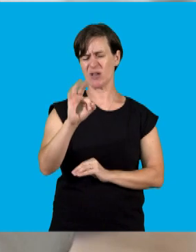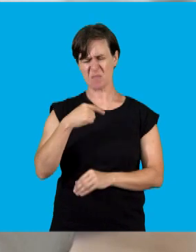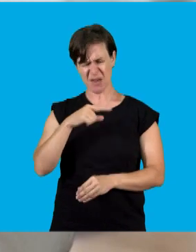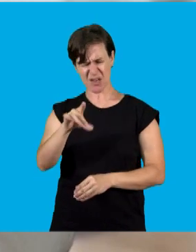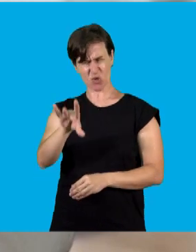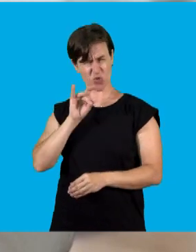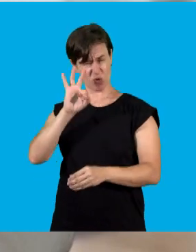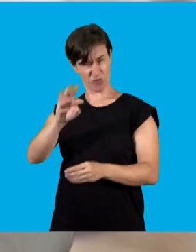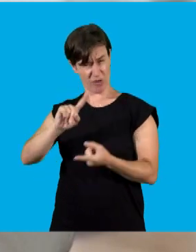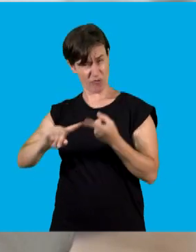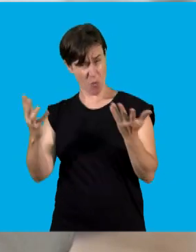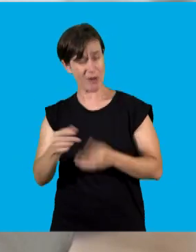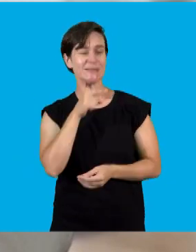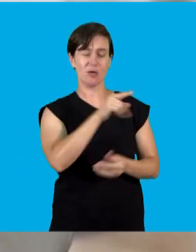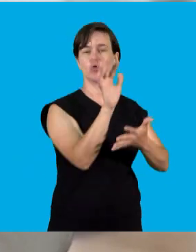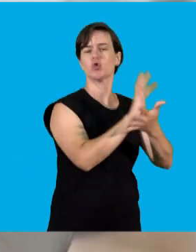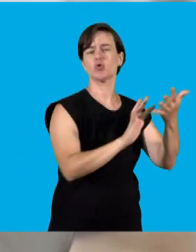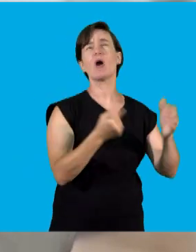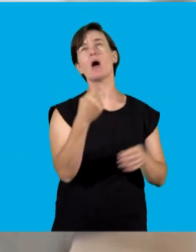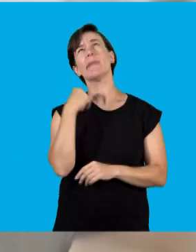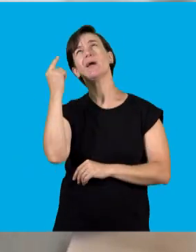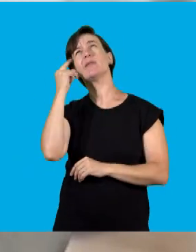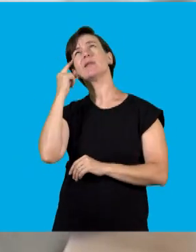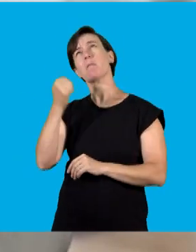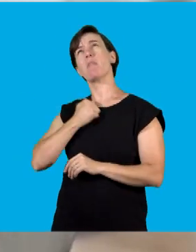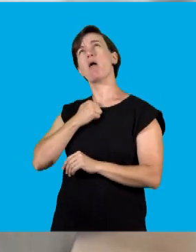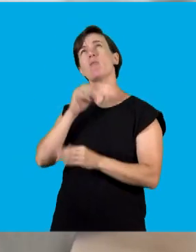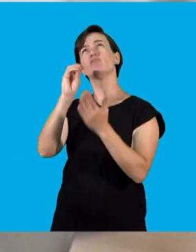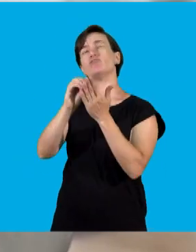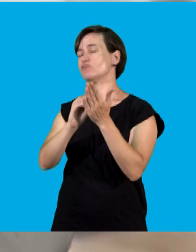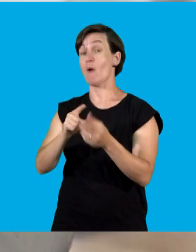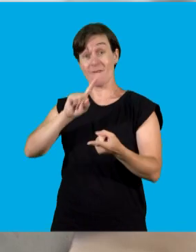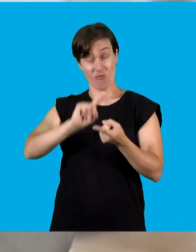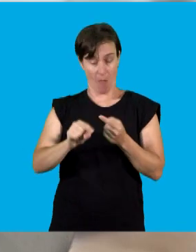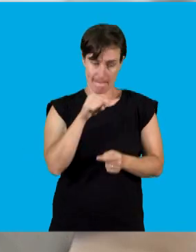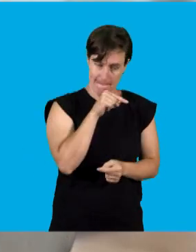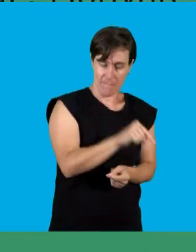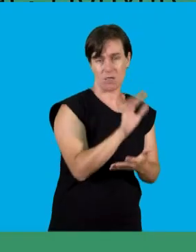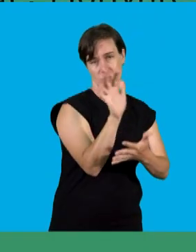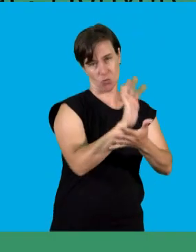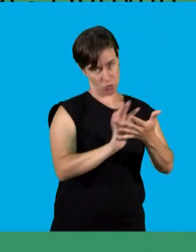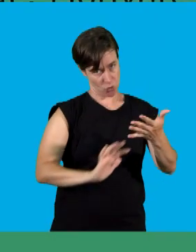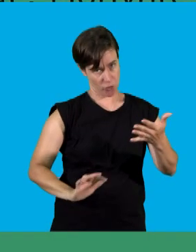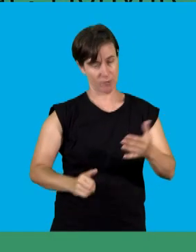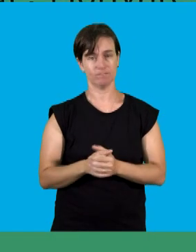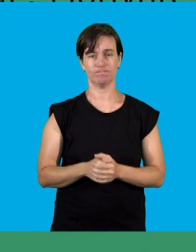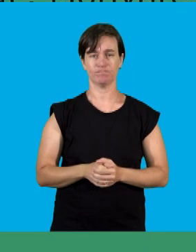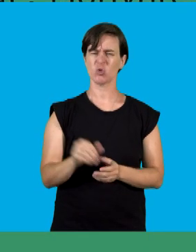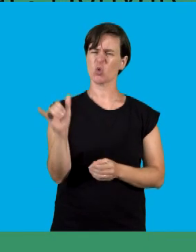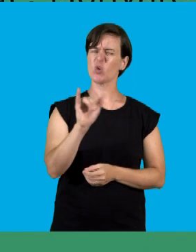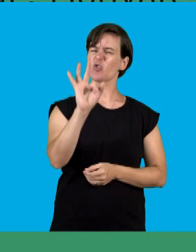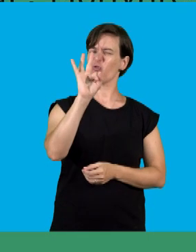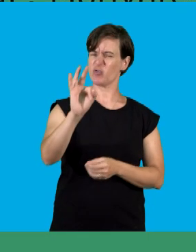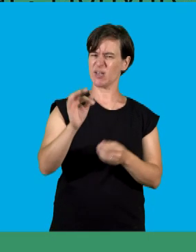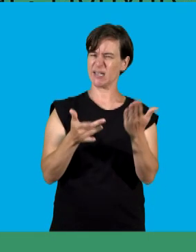are taking them from the scenario above, not just in general, but from the scenario above. Which three